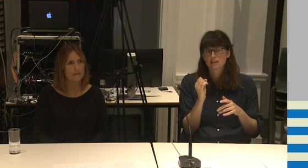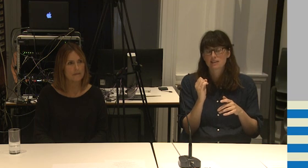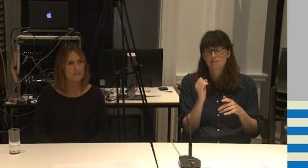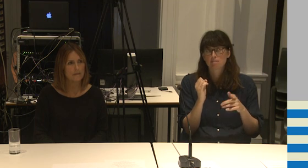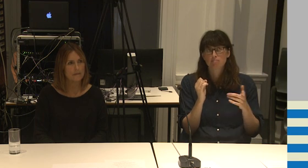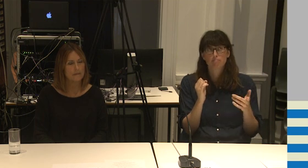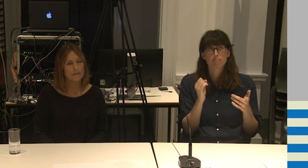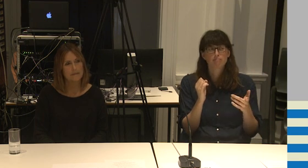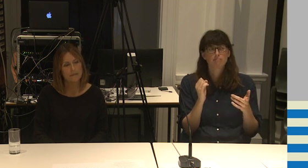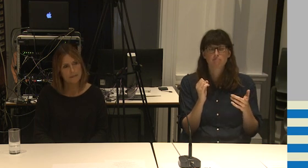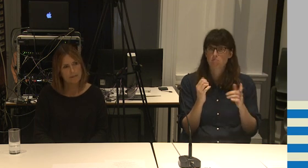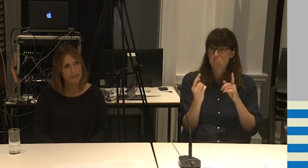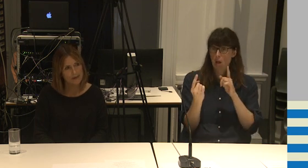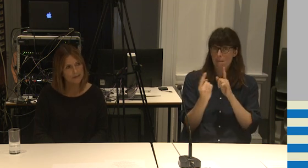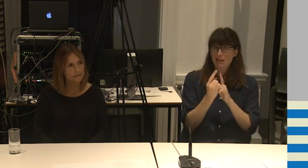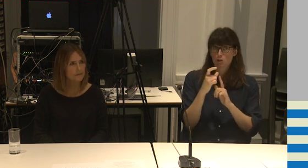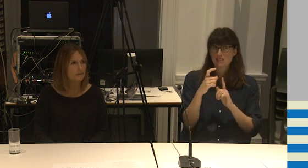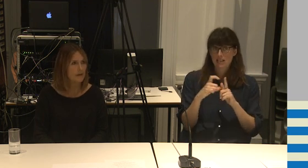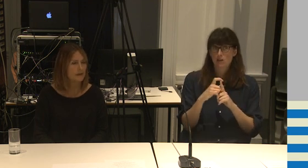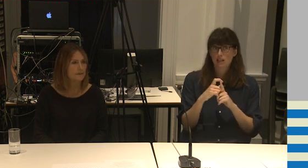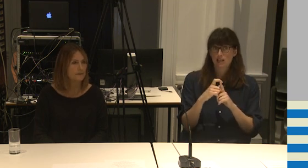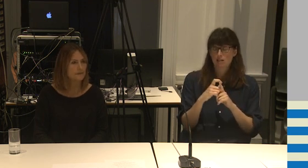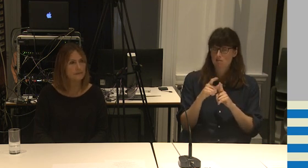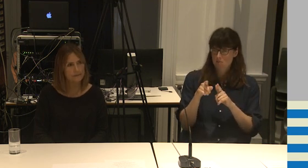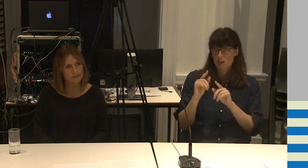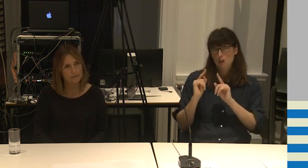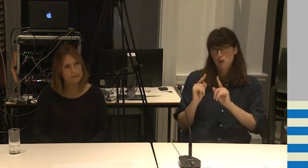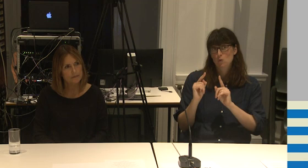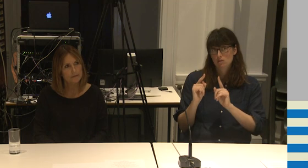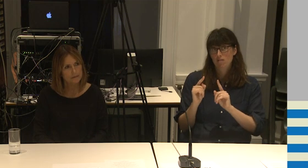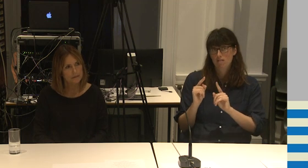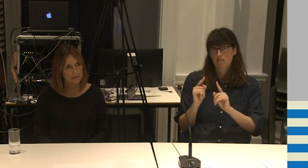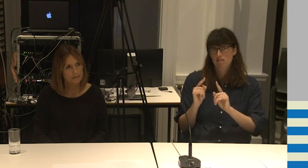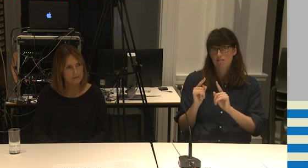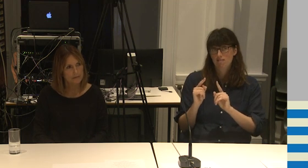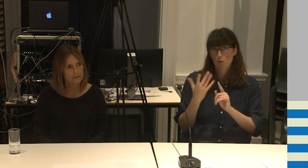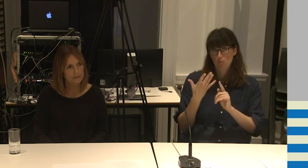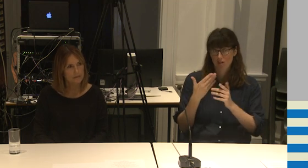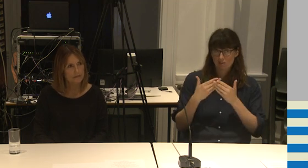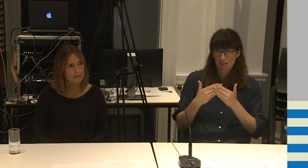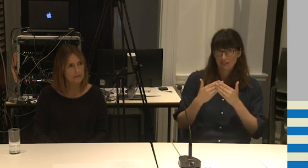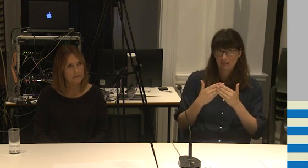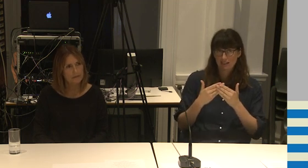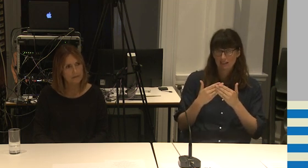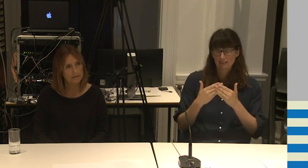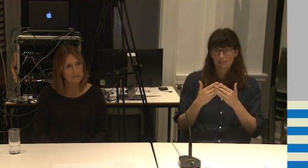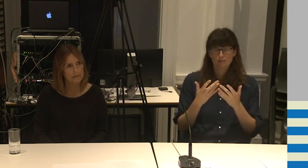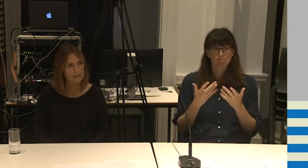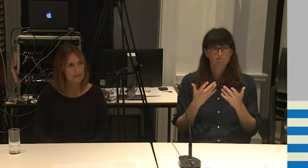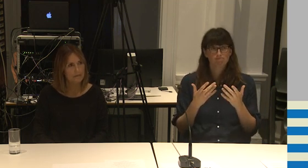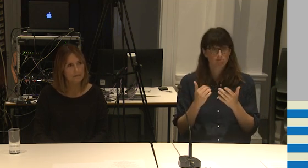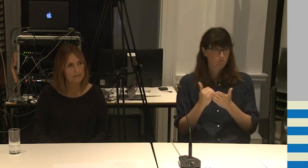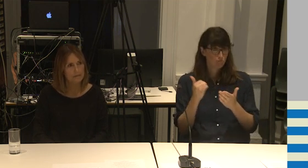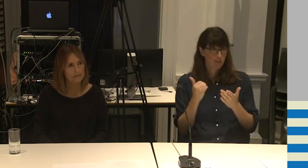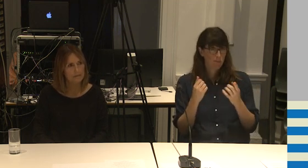sort of, I've met him, he was one of the tutors on the Architecture Beyond Sight course when I was there, and he's really great. But I think, like